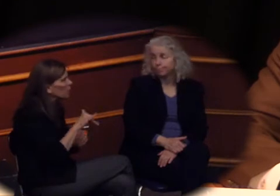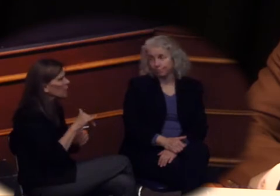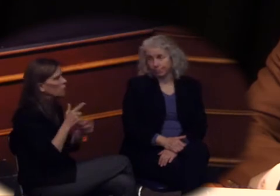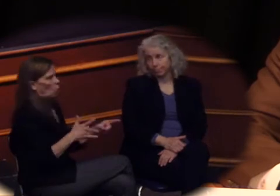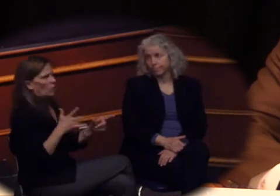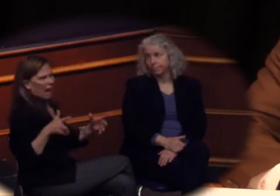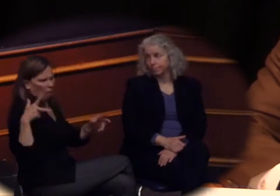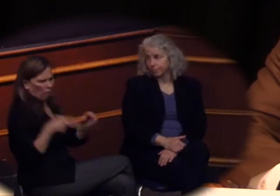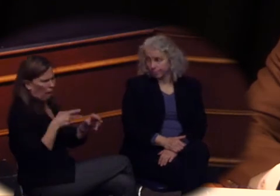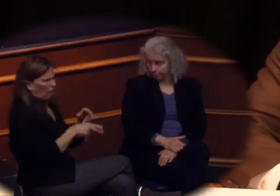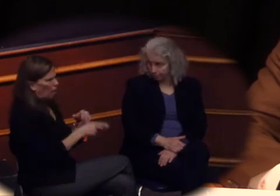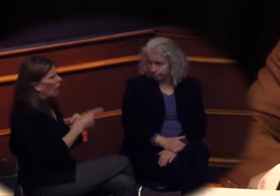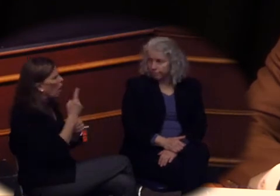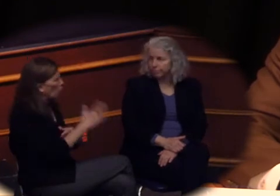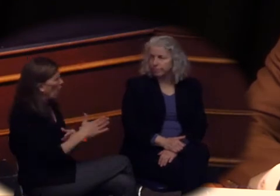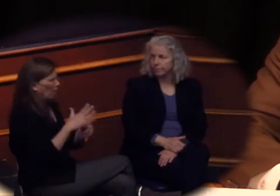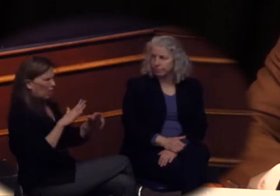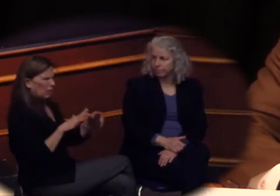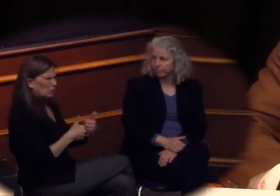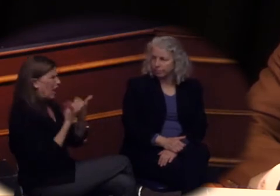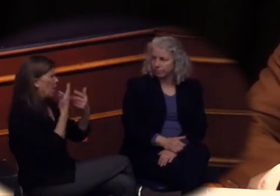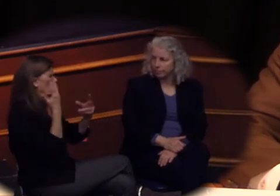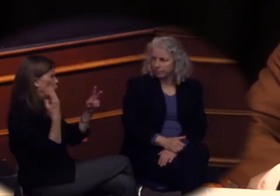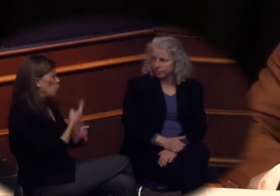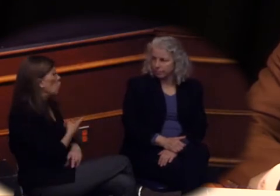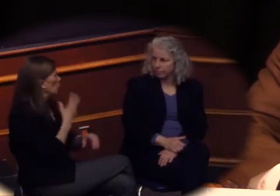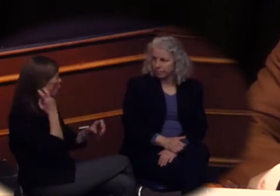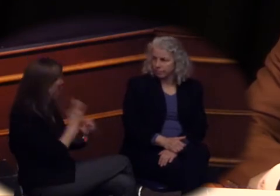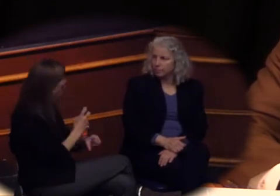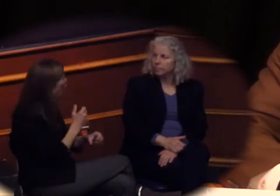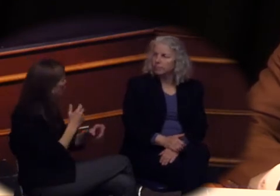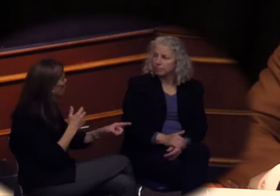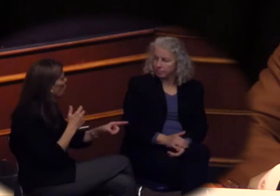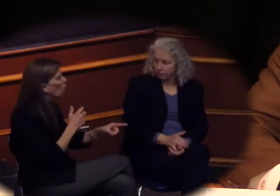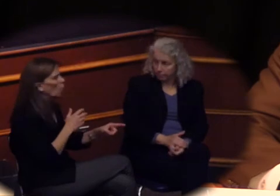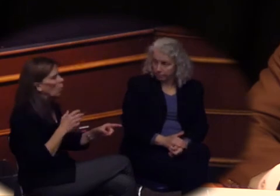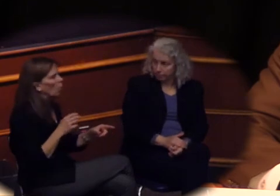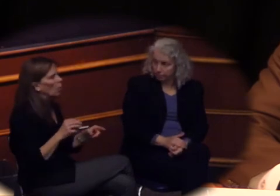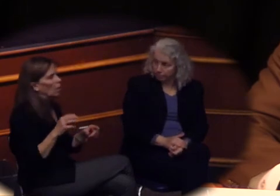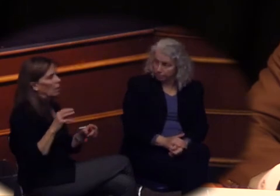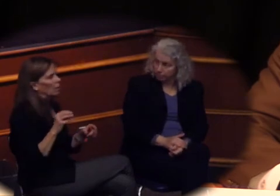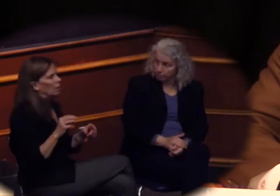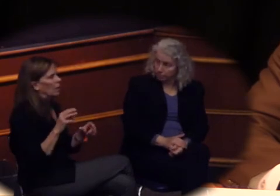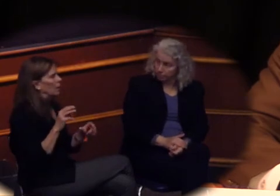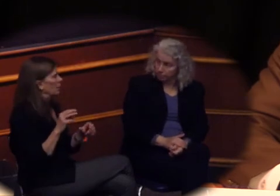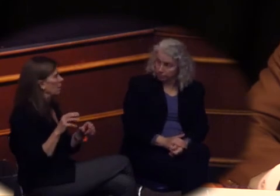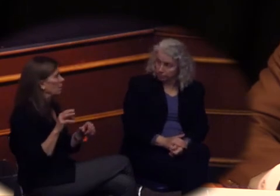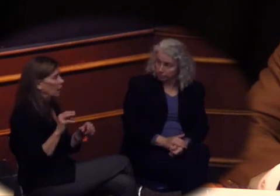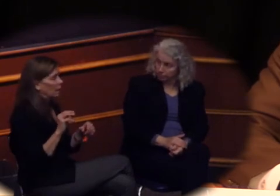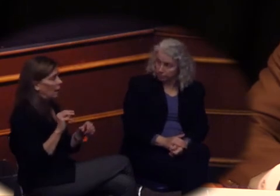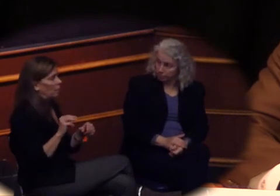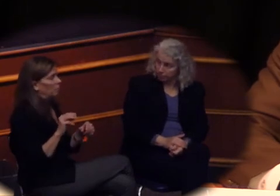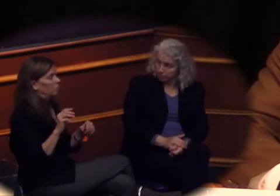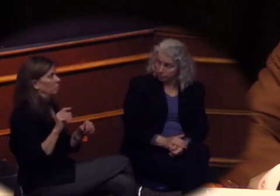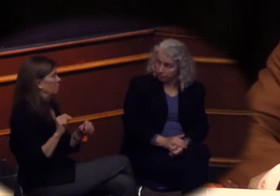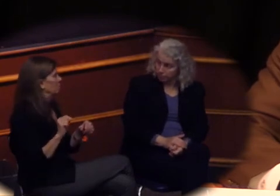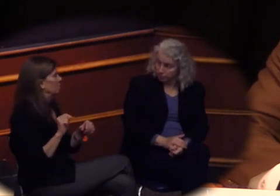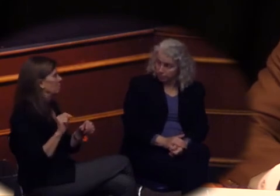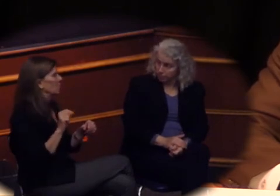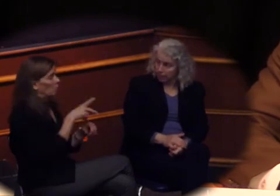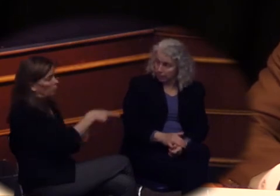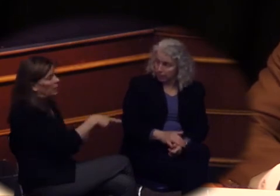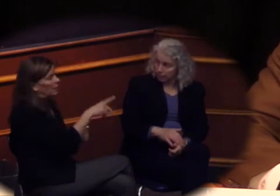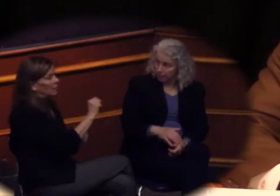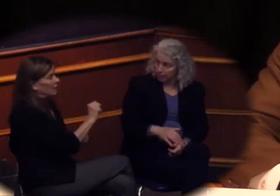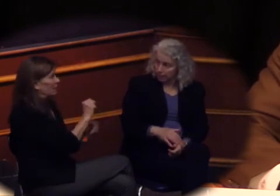to meet the daily demands of their lives. Unlike the MBTA, which gets its own budget line item, the PBTA